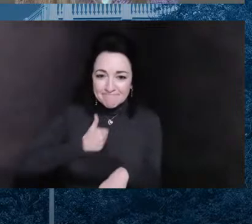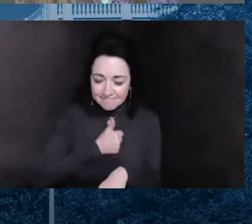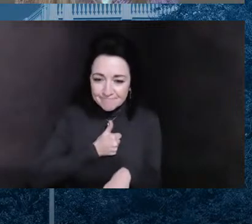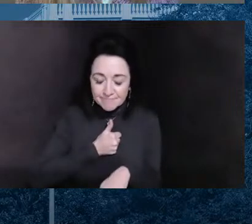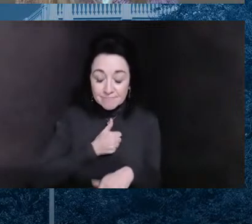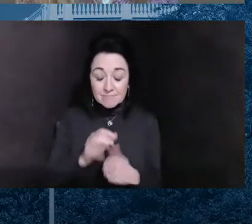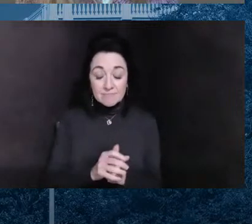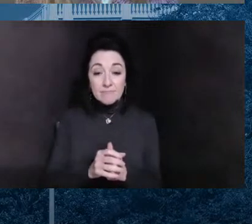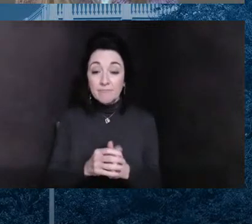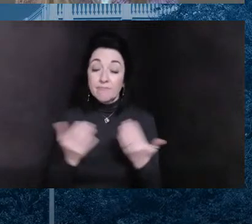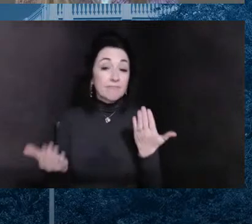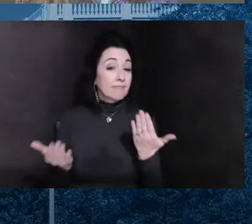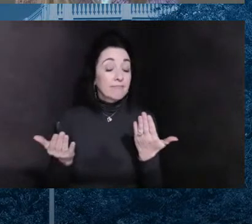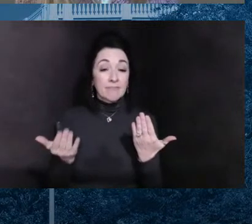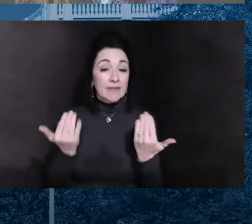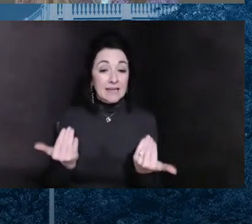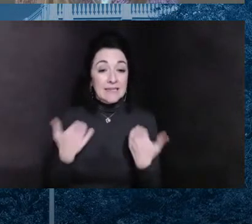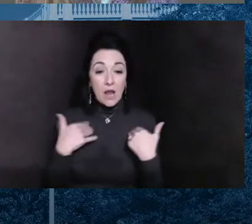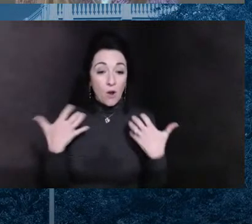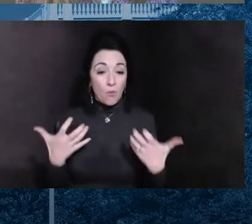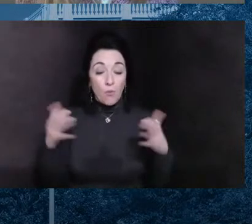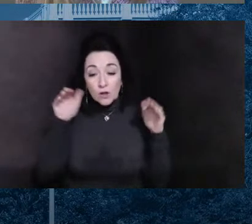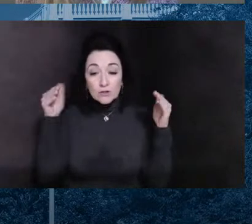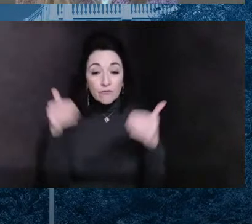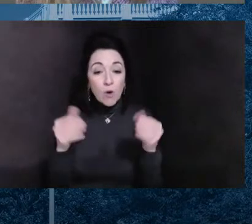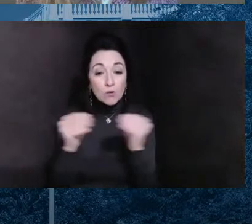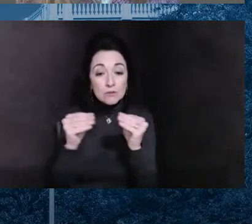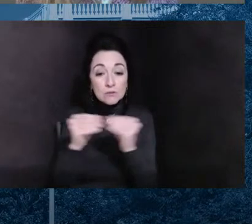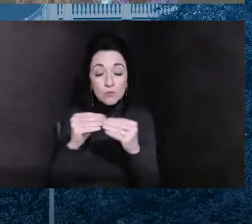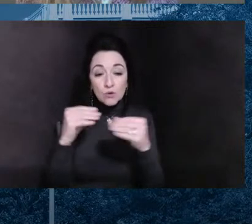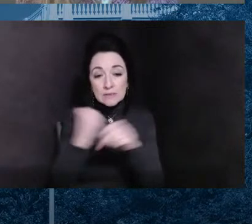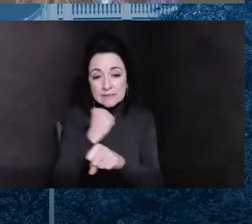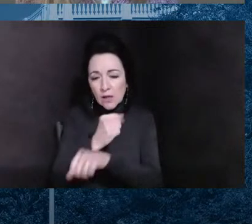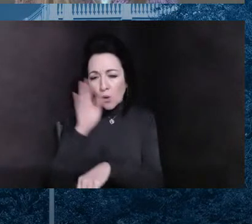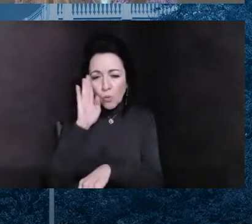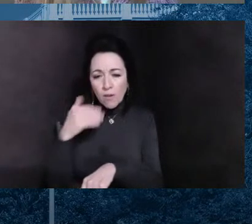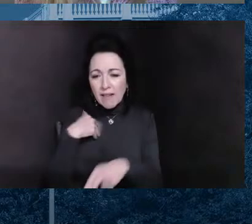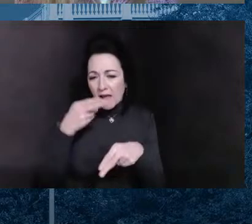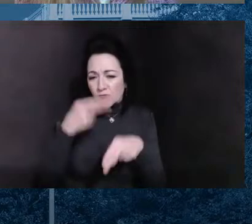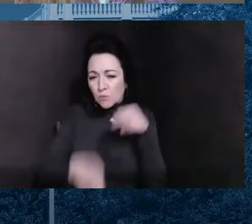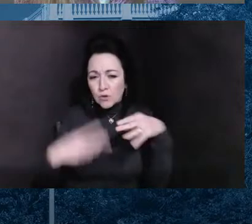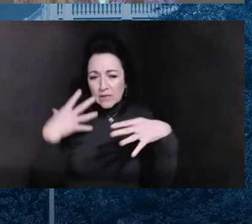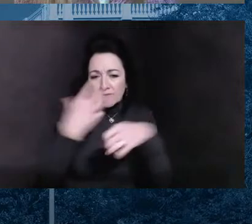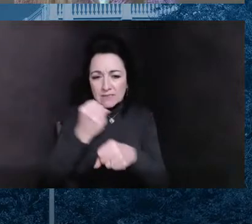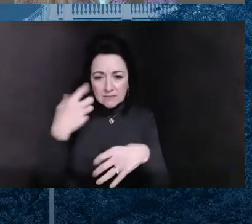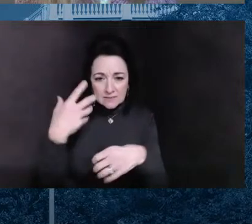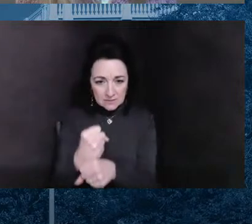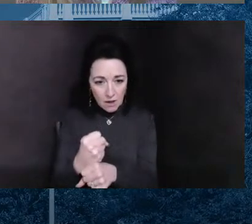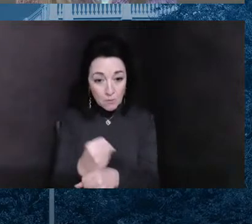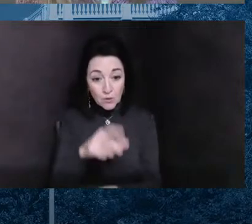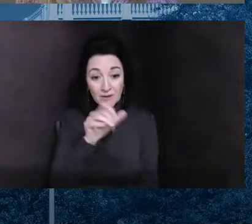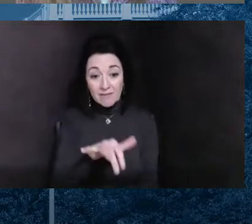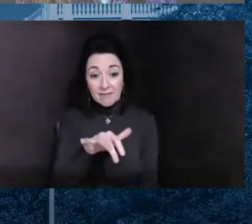some good news there. We're going to have just a brief summary of the data So those new cases,